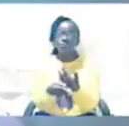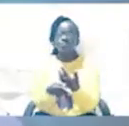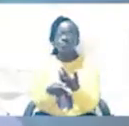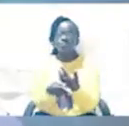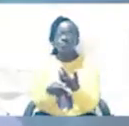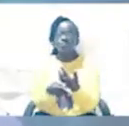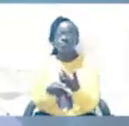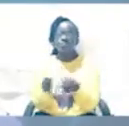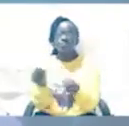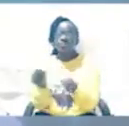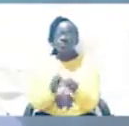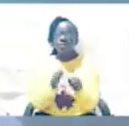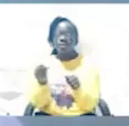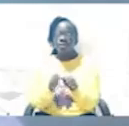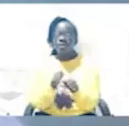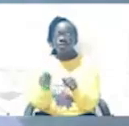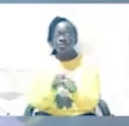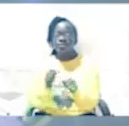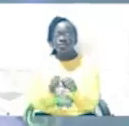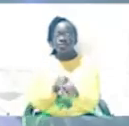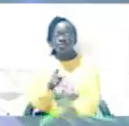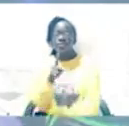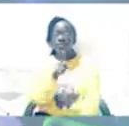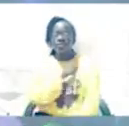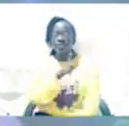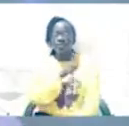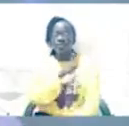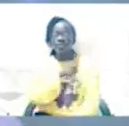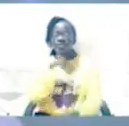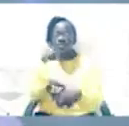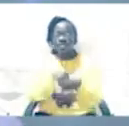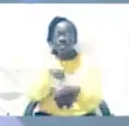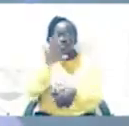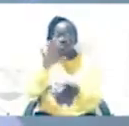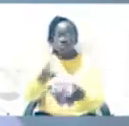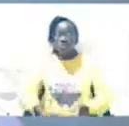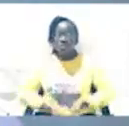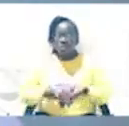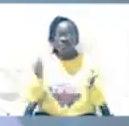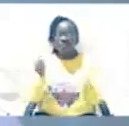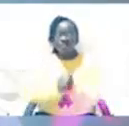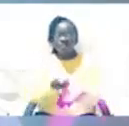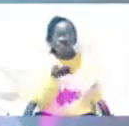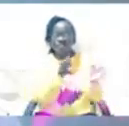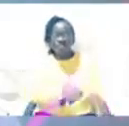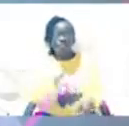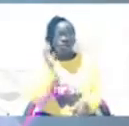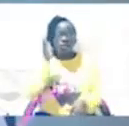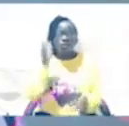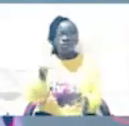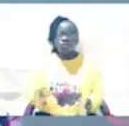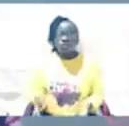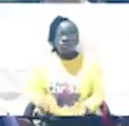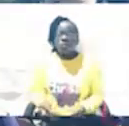that every Lazarus in your life that is dead will rise again.